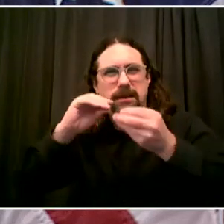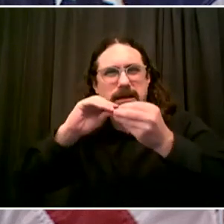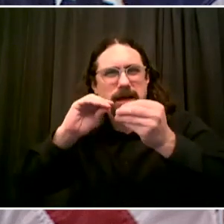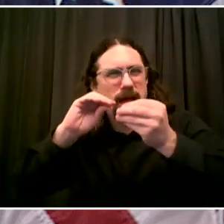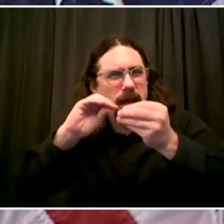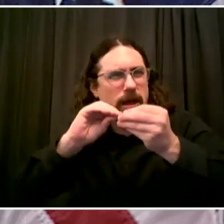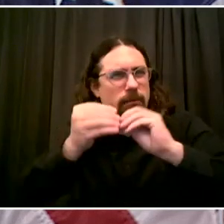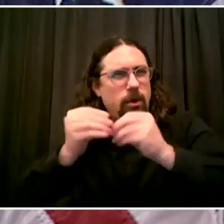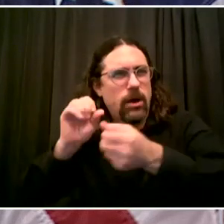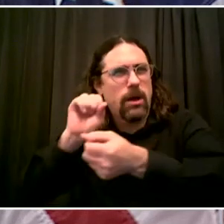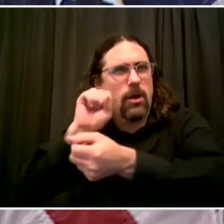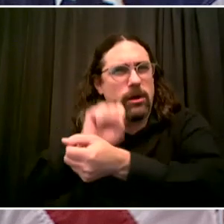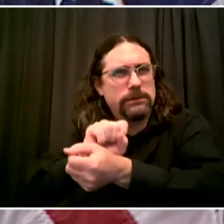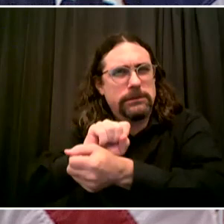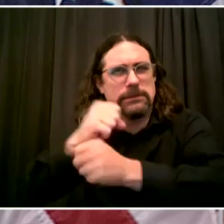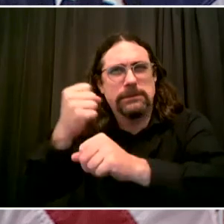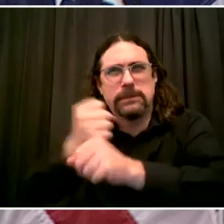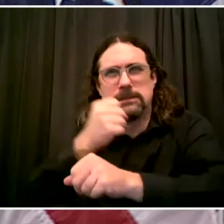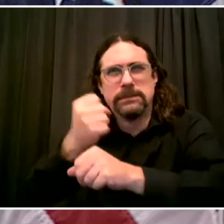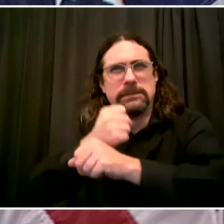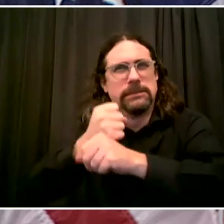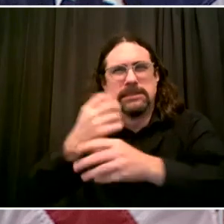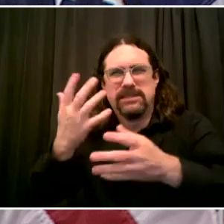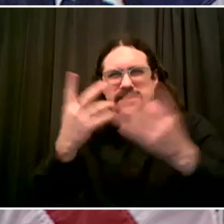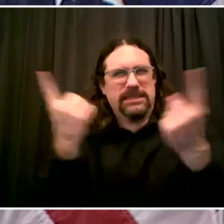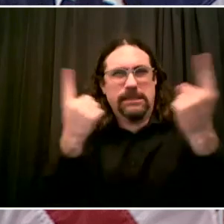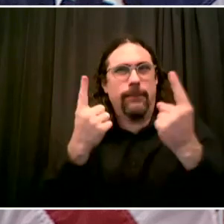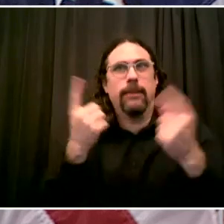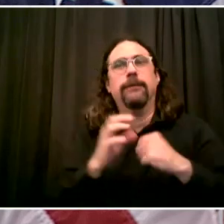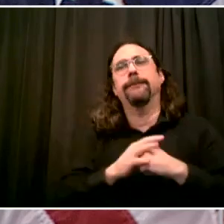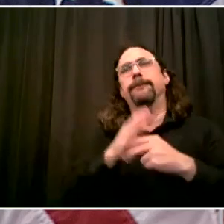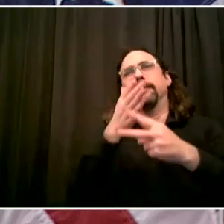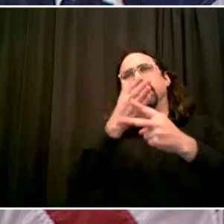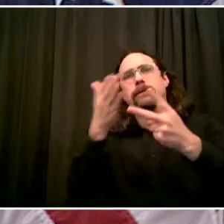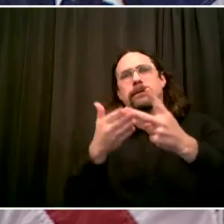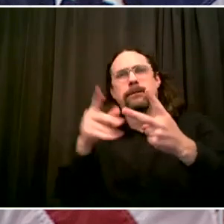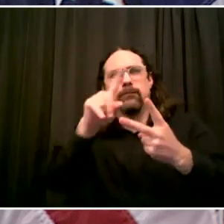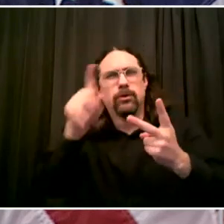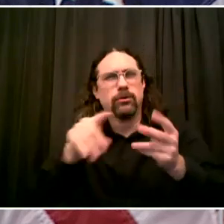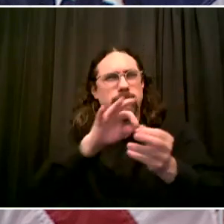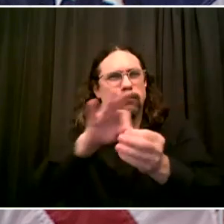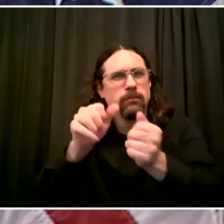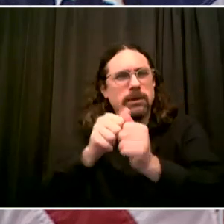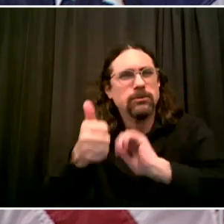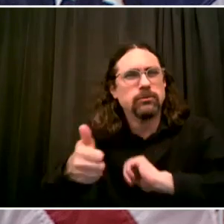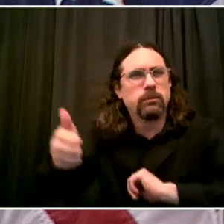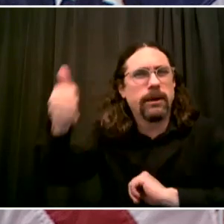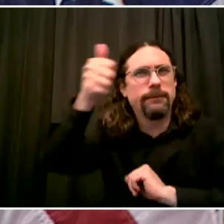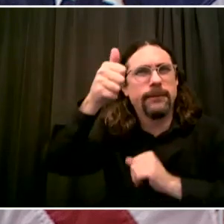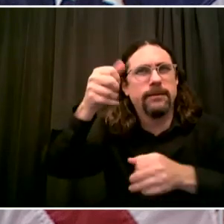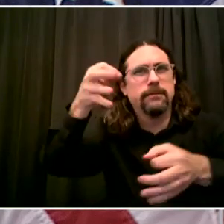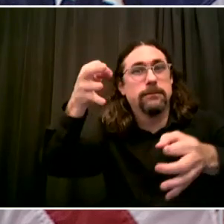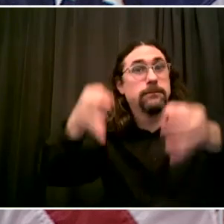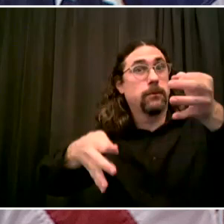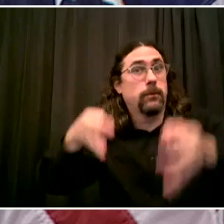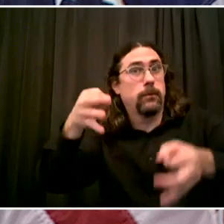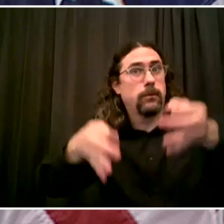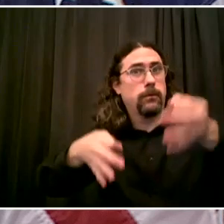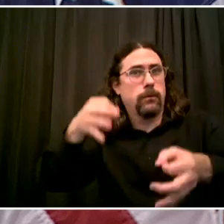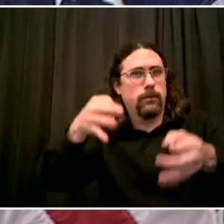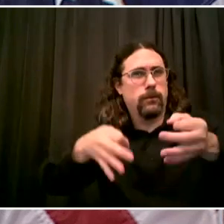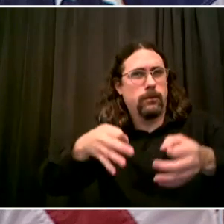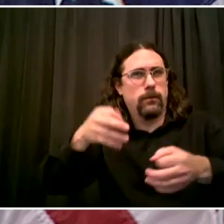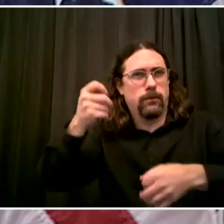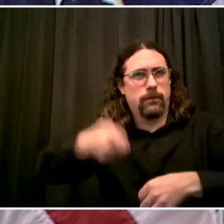be viewpoint neutral. Now, you've specifically stated this week that these protesters are, quote, not the same question, unquote, as other gatherings